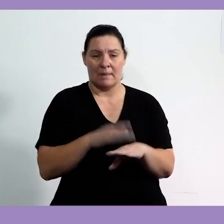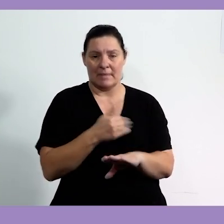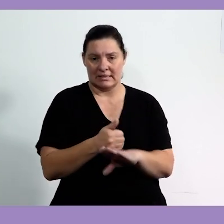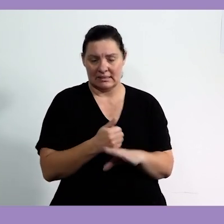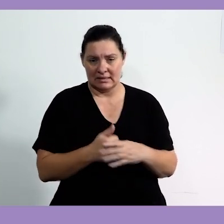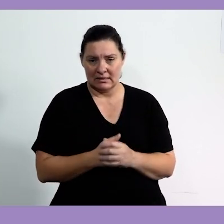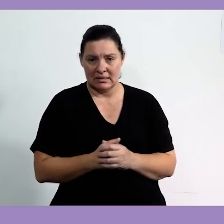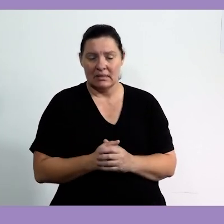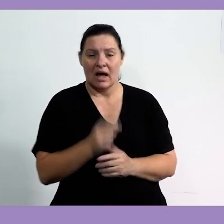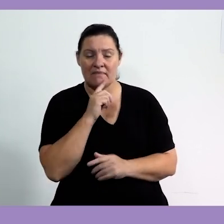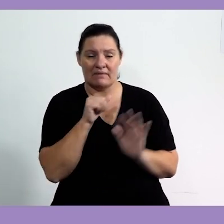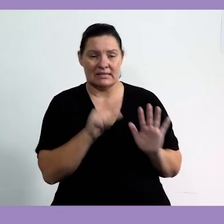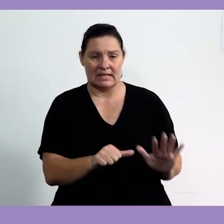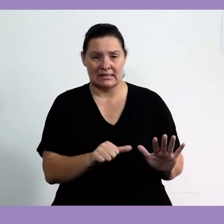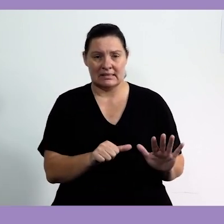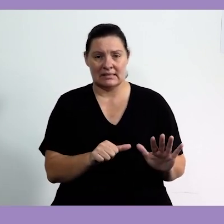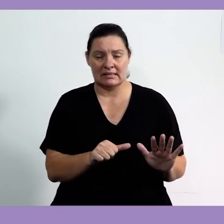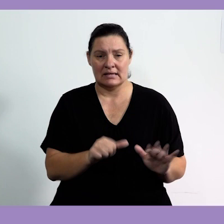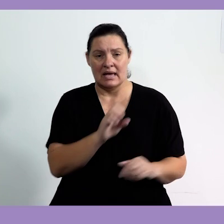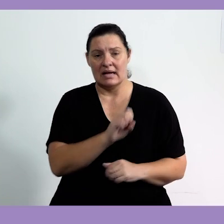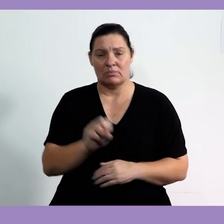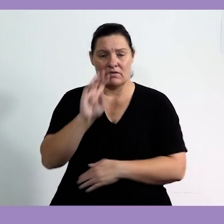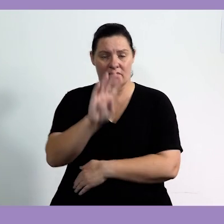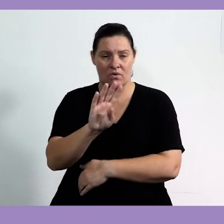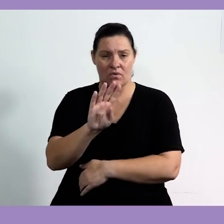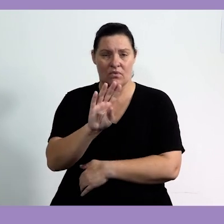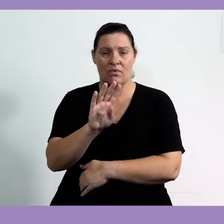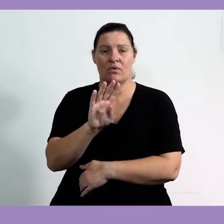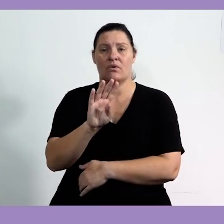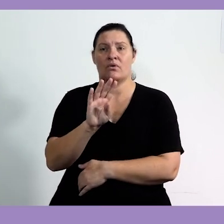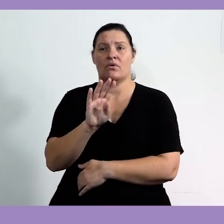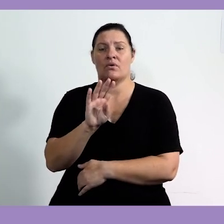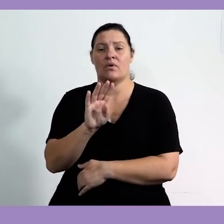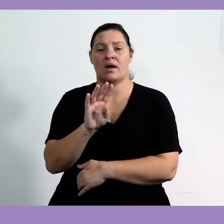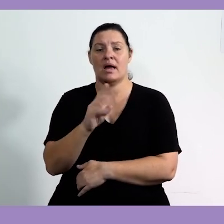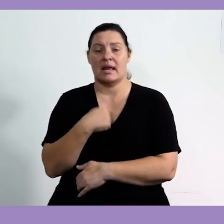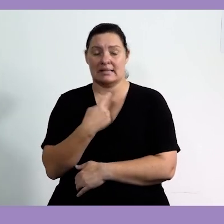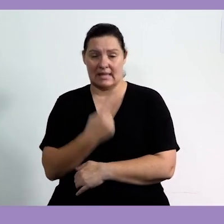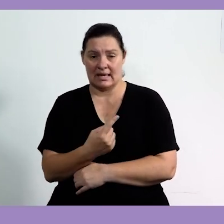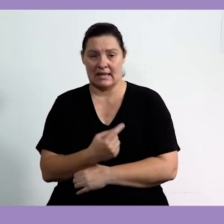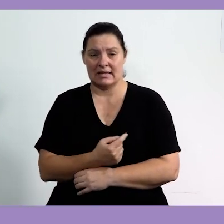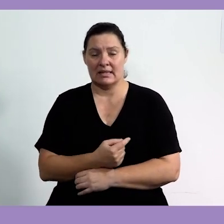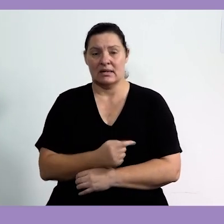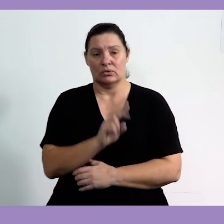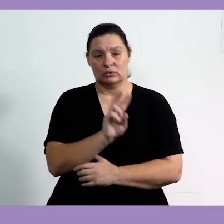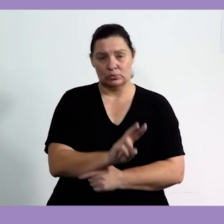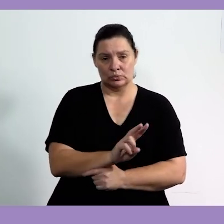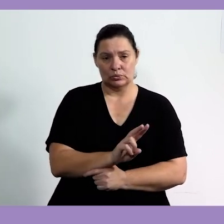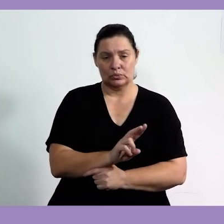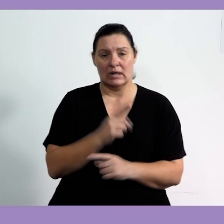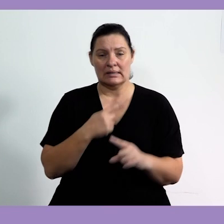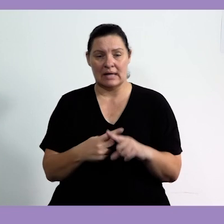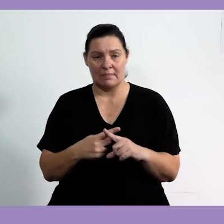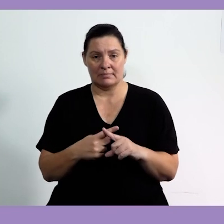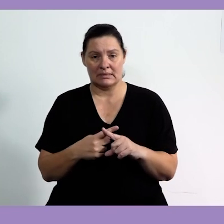the bases. So if I have 6 to the exponent 4, and I say there that is